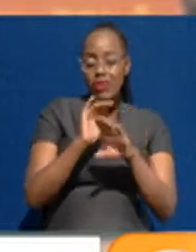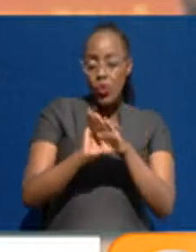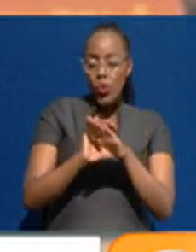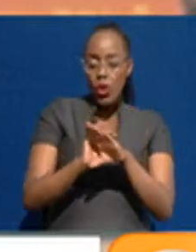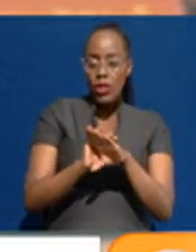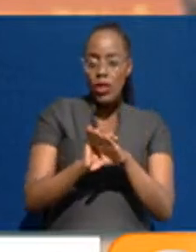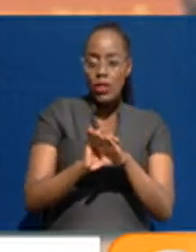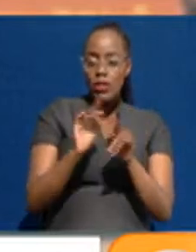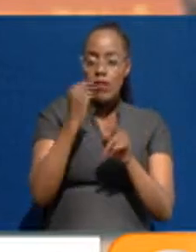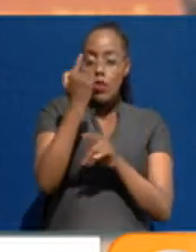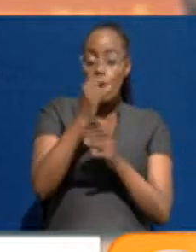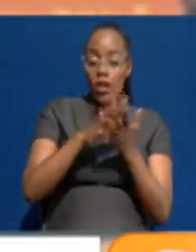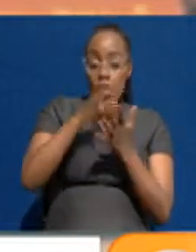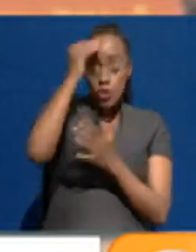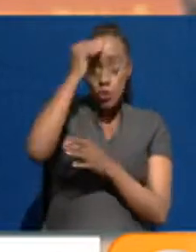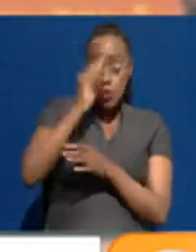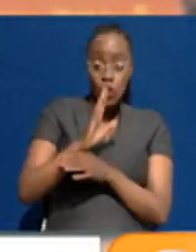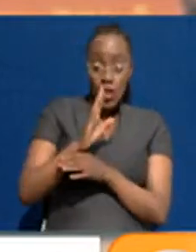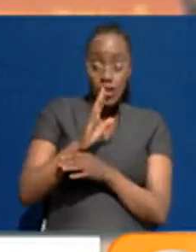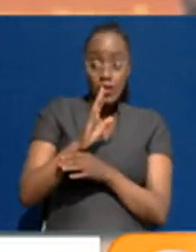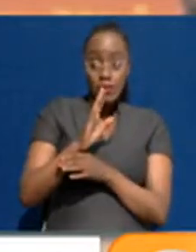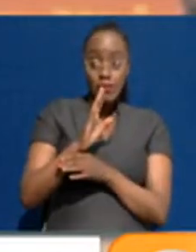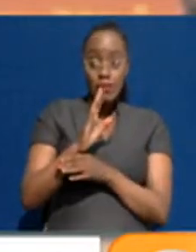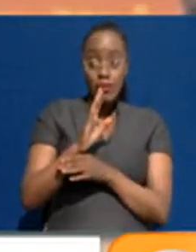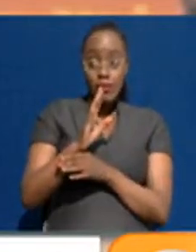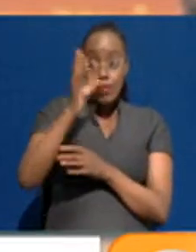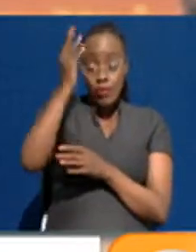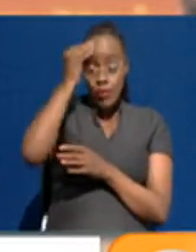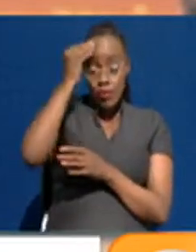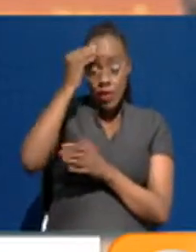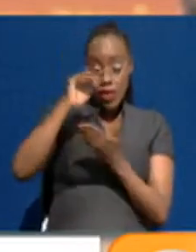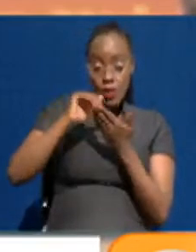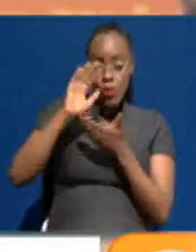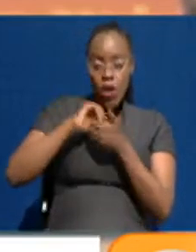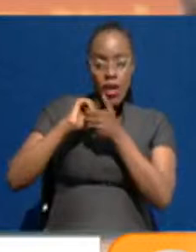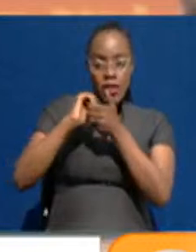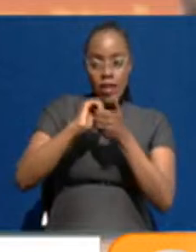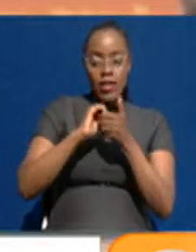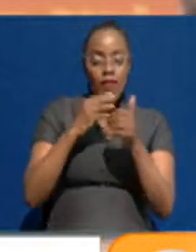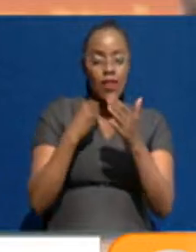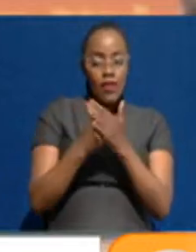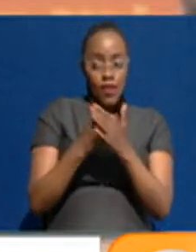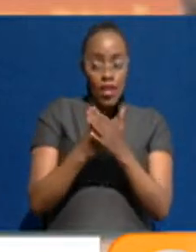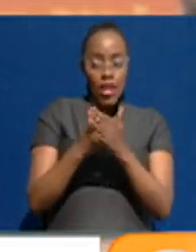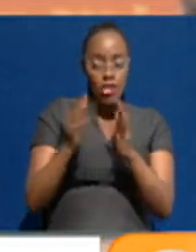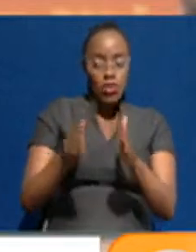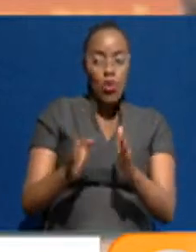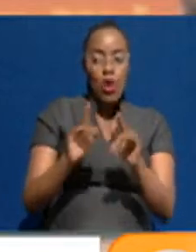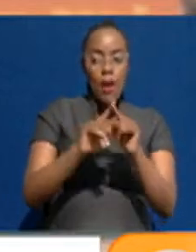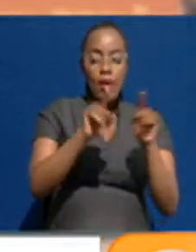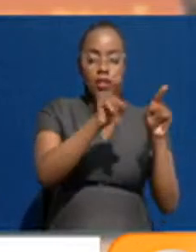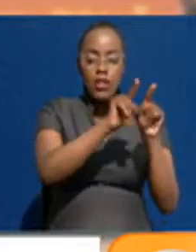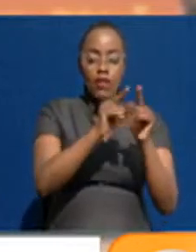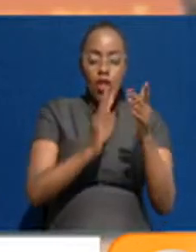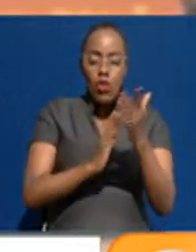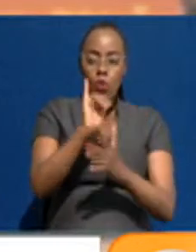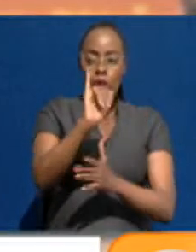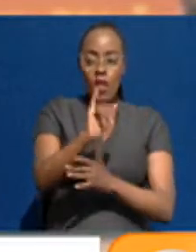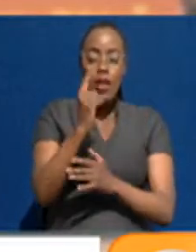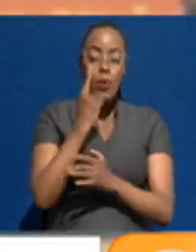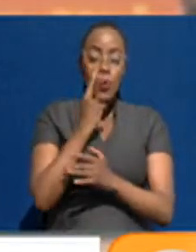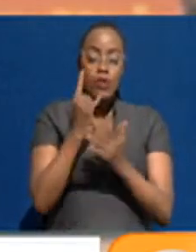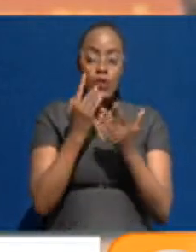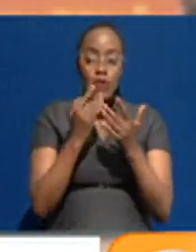the students and learners more engaged financially, mm-hmm. but as a result of that, we are